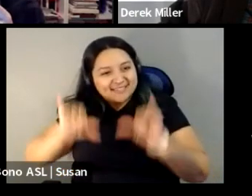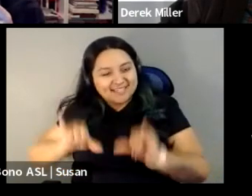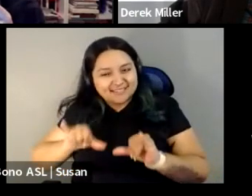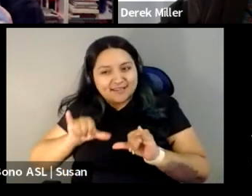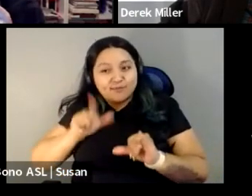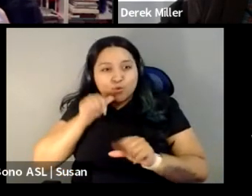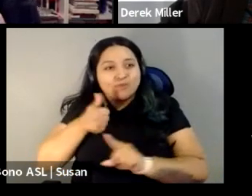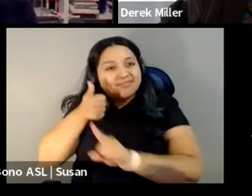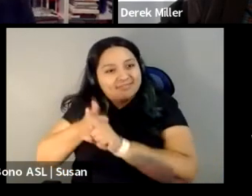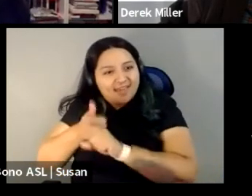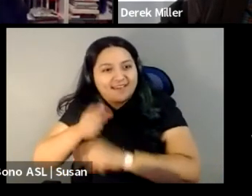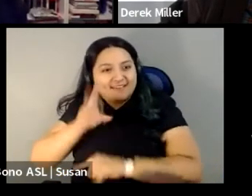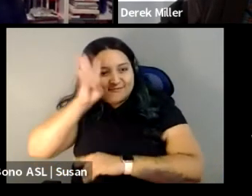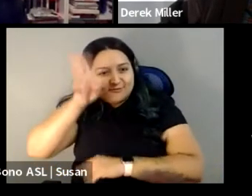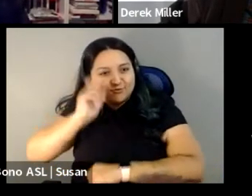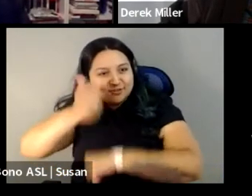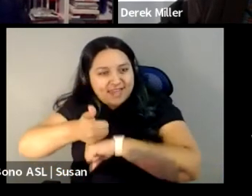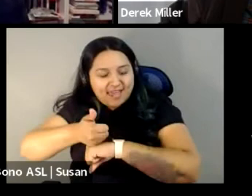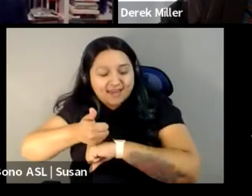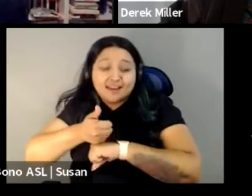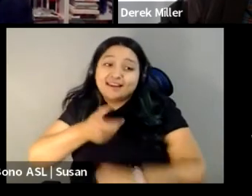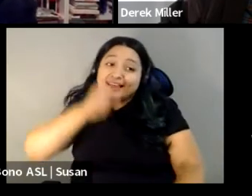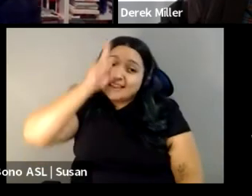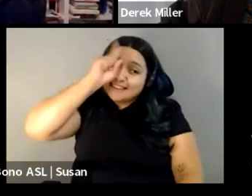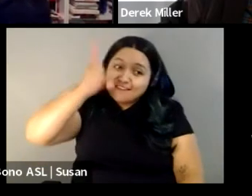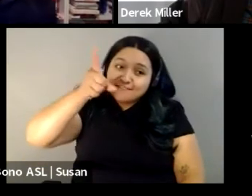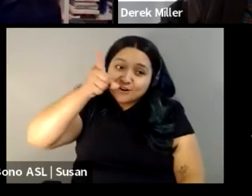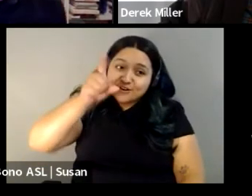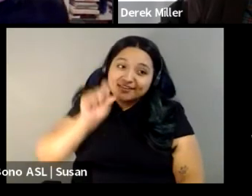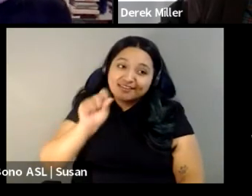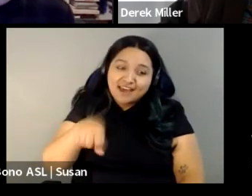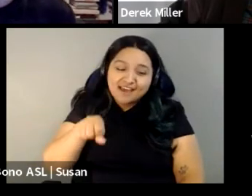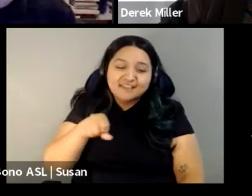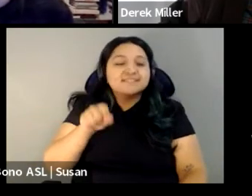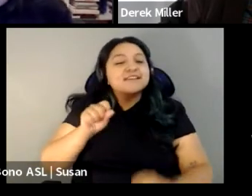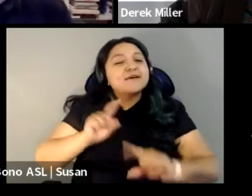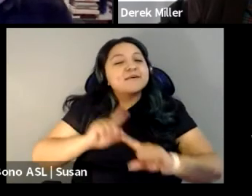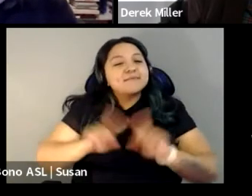are clever buggers indeed, but you also